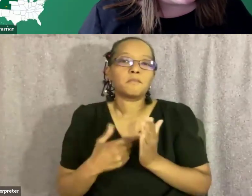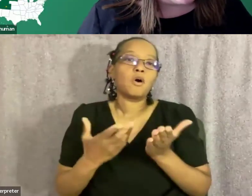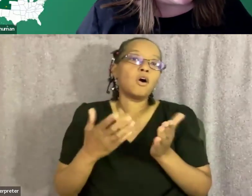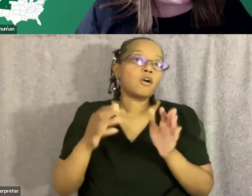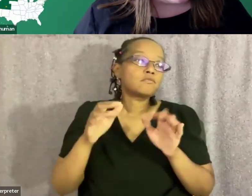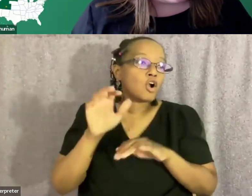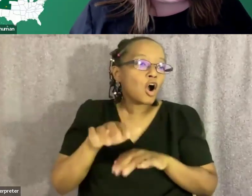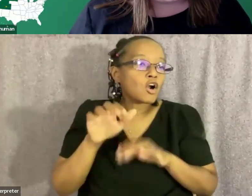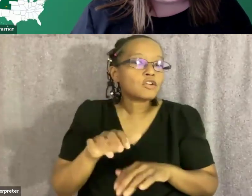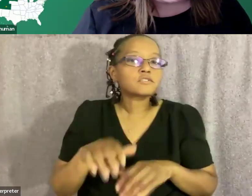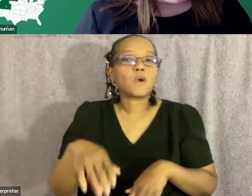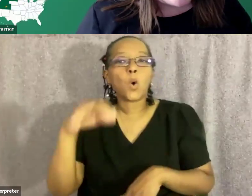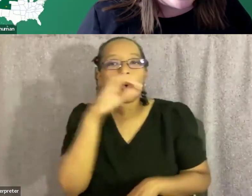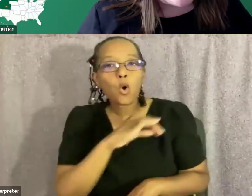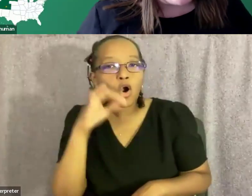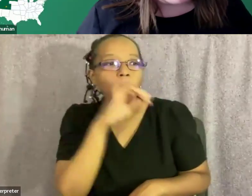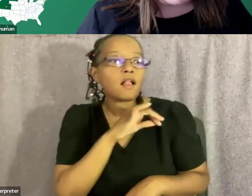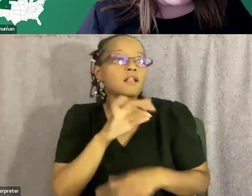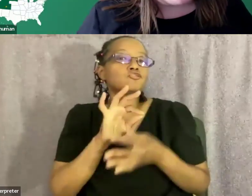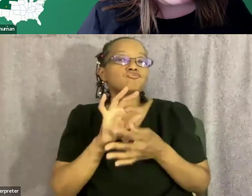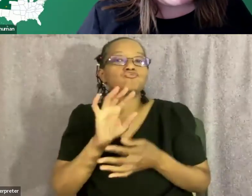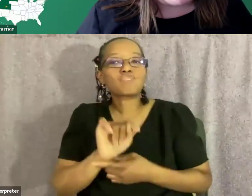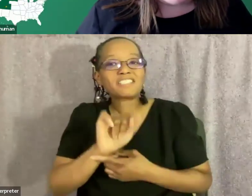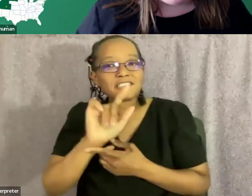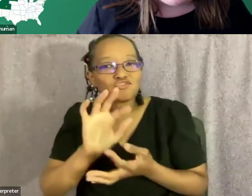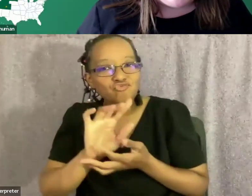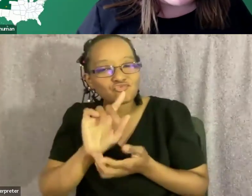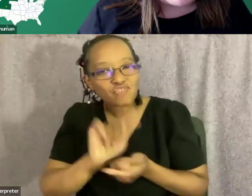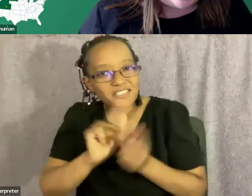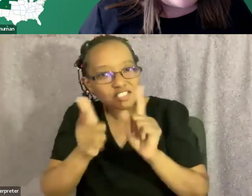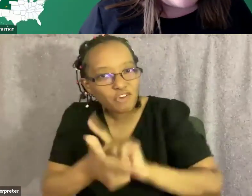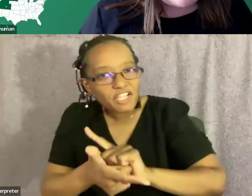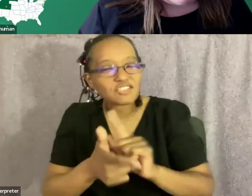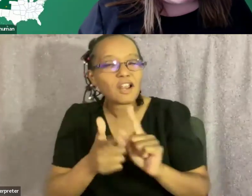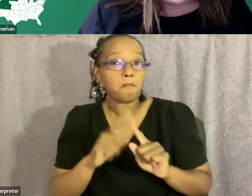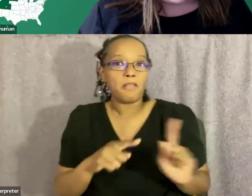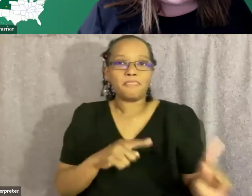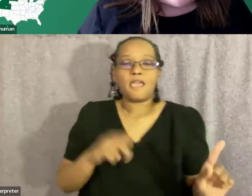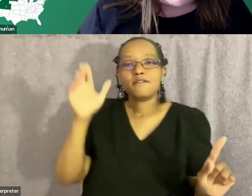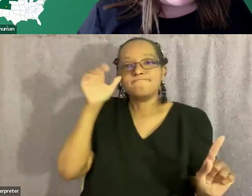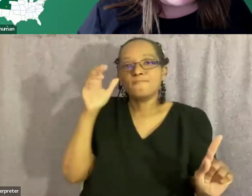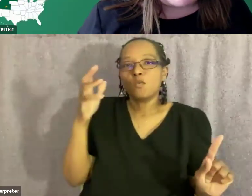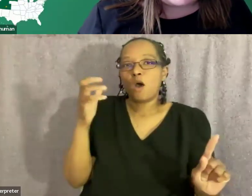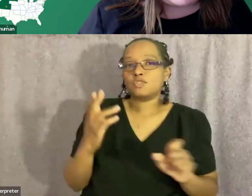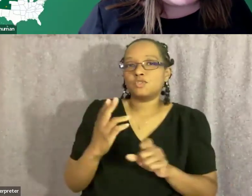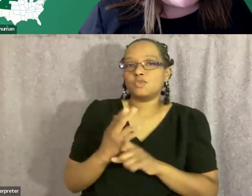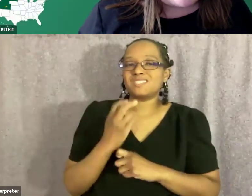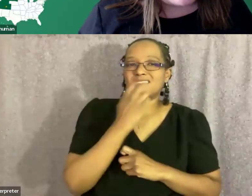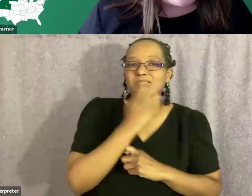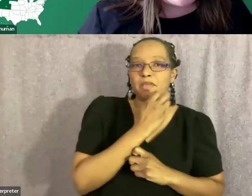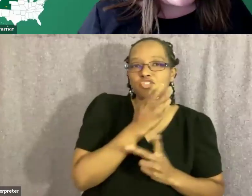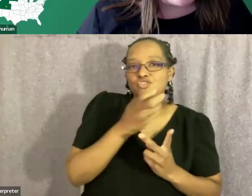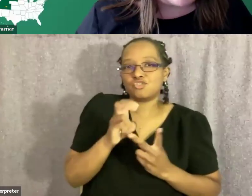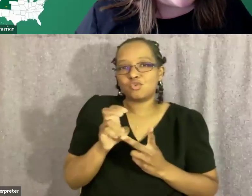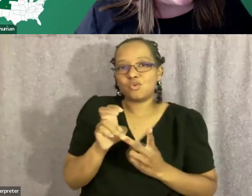transliterators, etc., but they insist on using a speech to text app that captions what's being